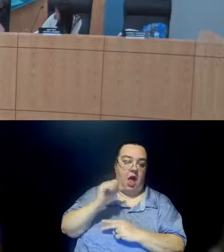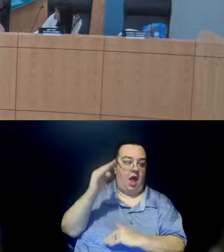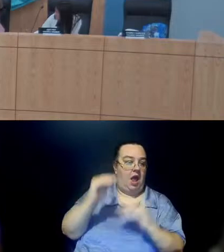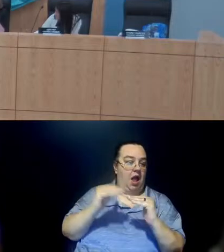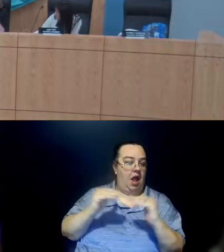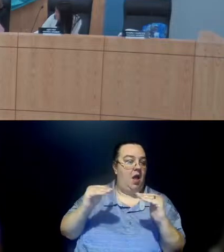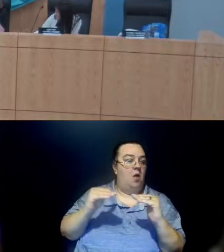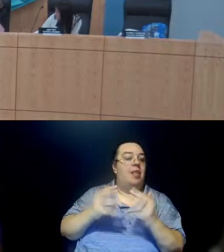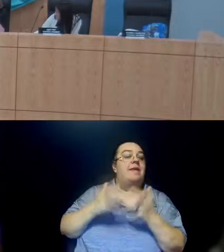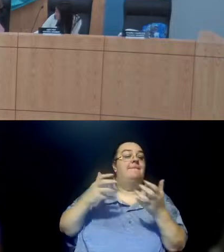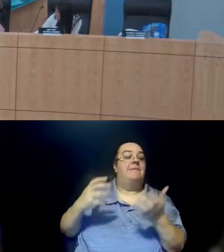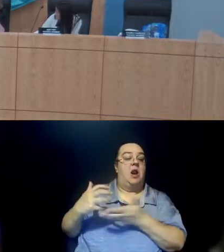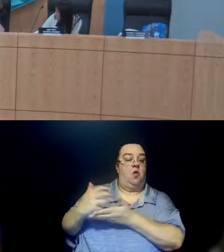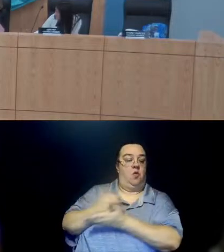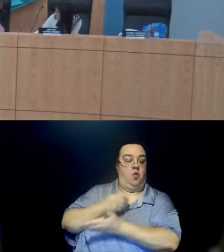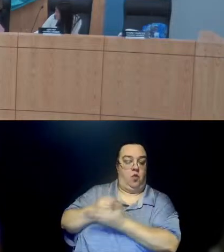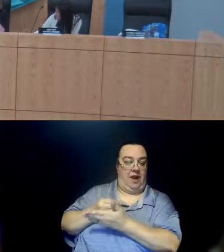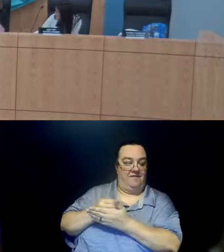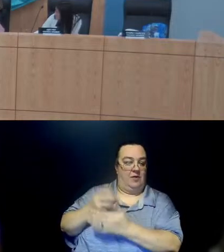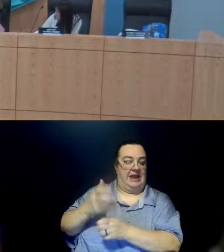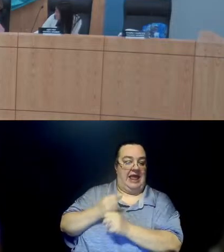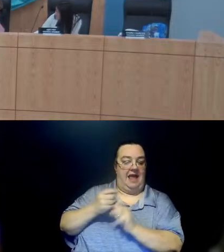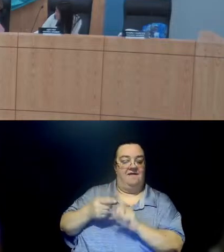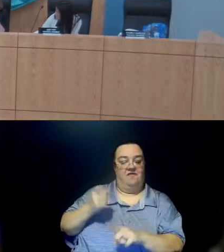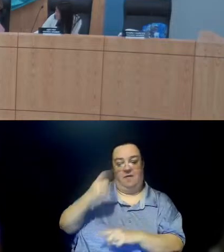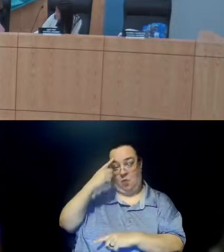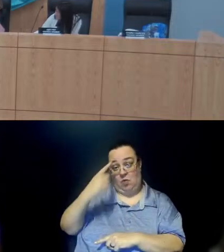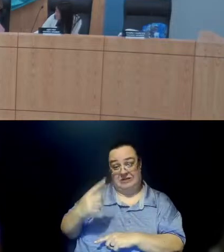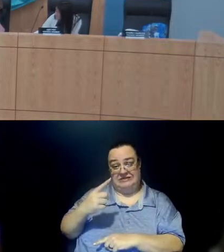revenue we get from a 1 cent tax increase.